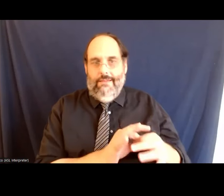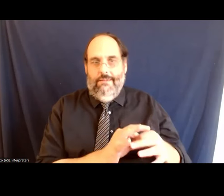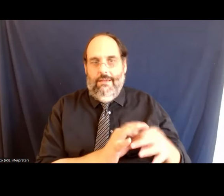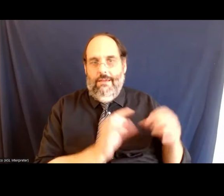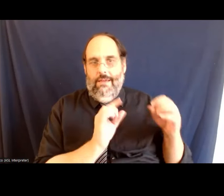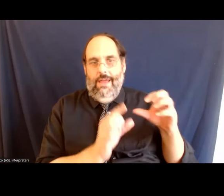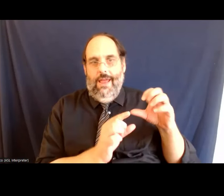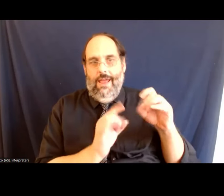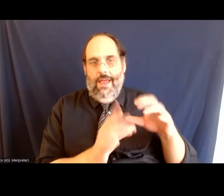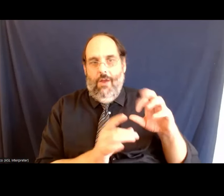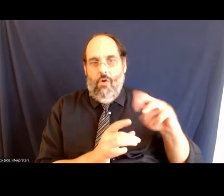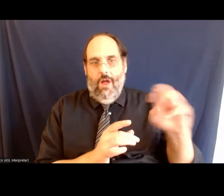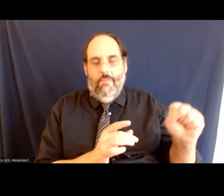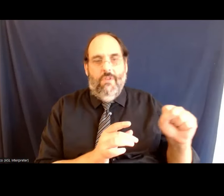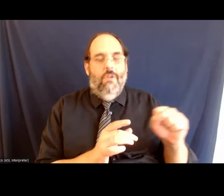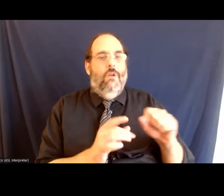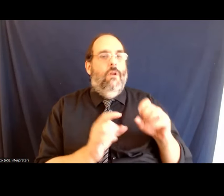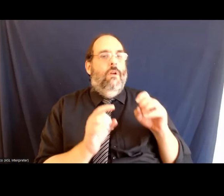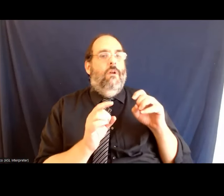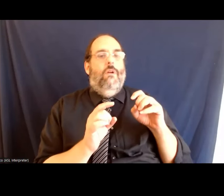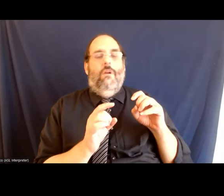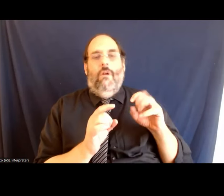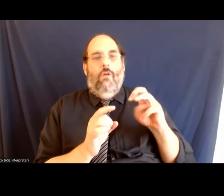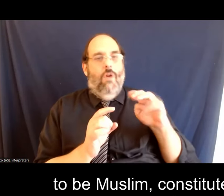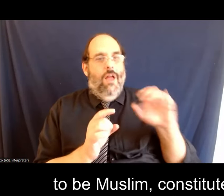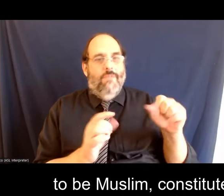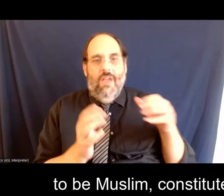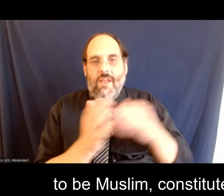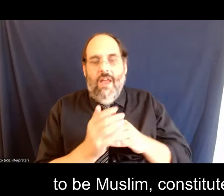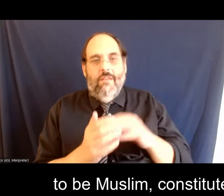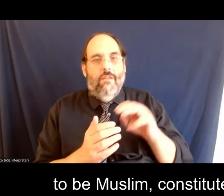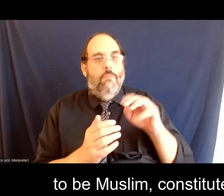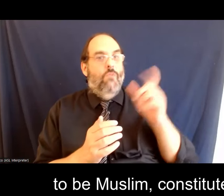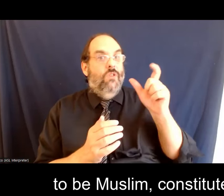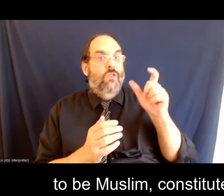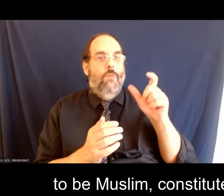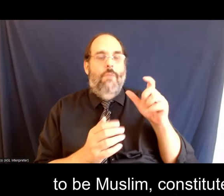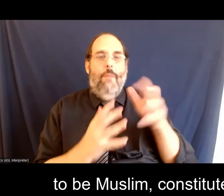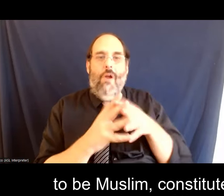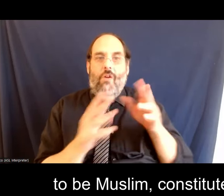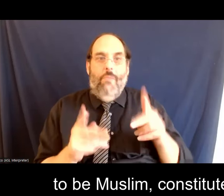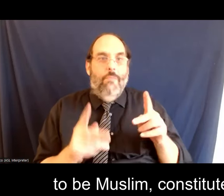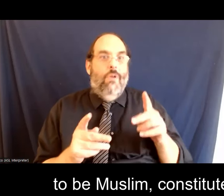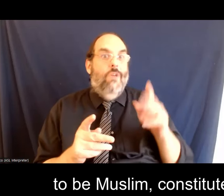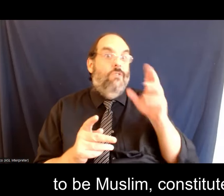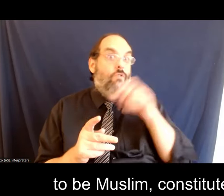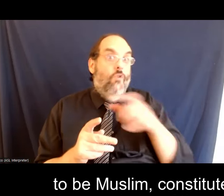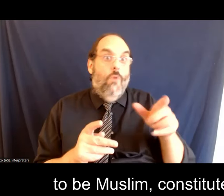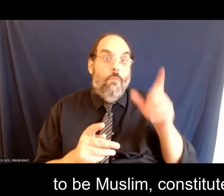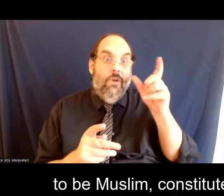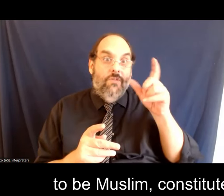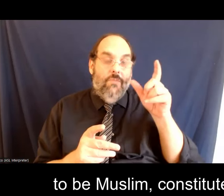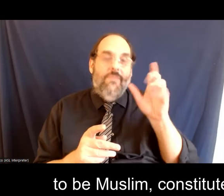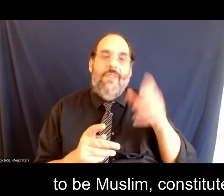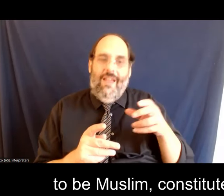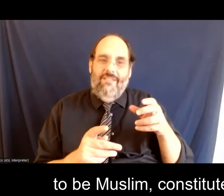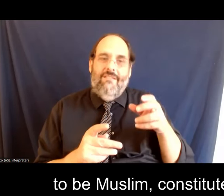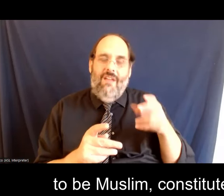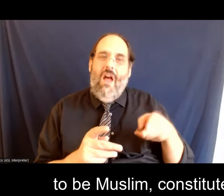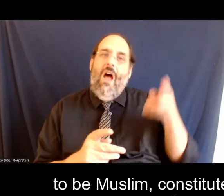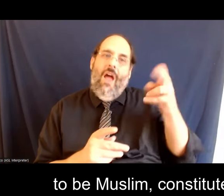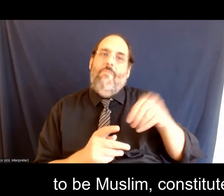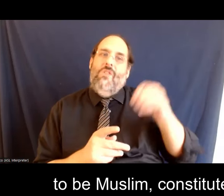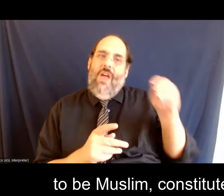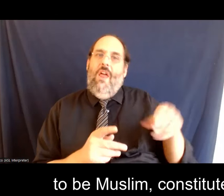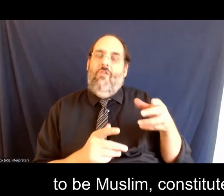Hate crimes against Muslim Americans or those perceived to be Muslim constituted a significant portion of the